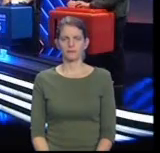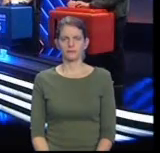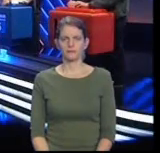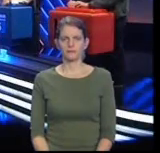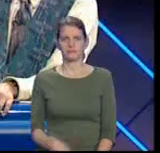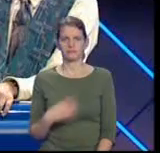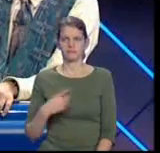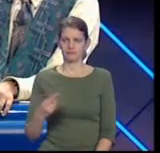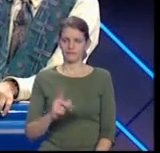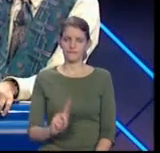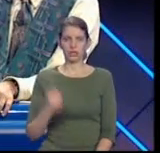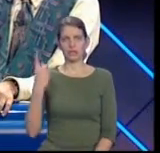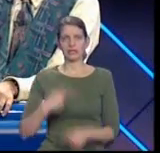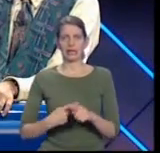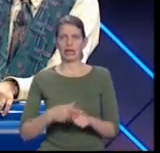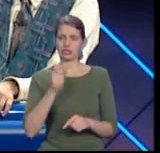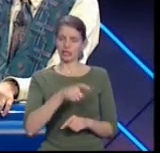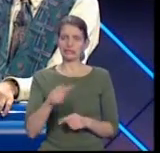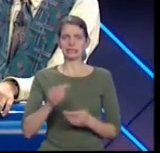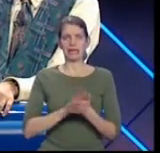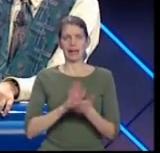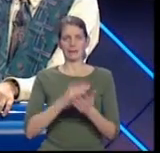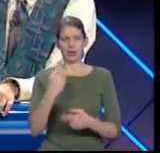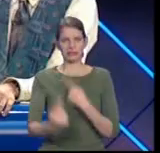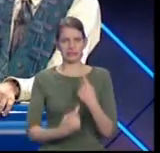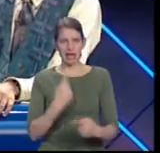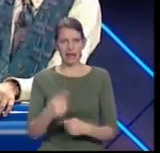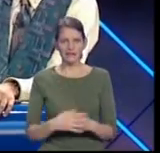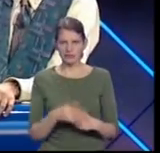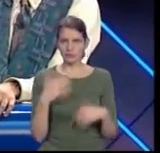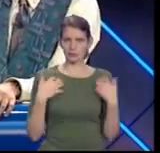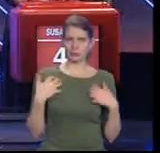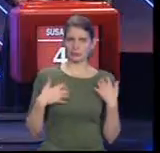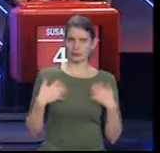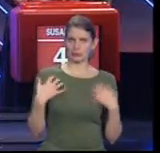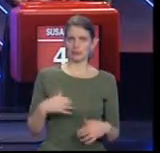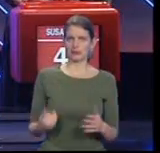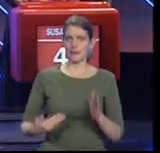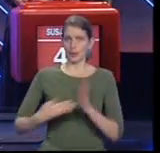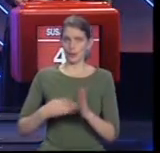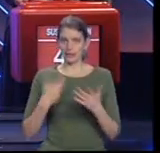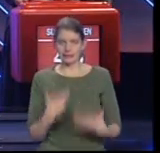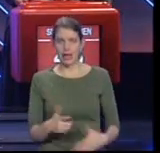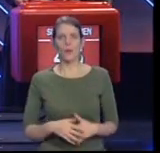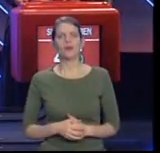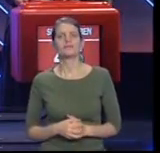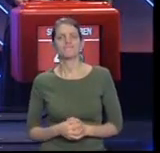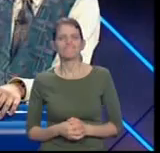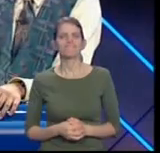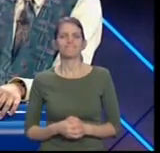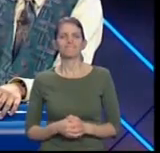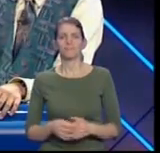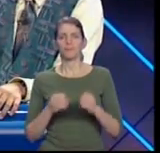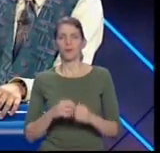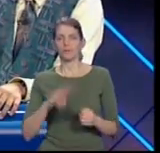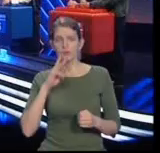You're the first English contestants I've ever seen clap themselves. That's OK, because you're all excited. Good. You're getting up the bonus now, fellas. It's